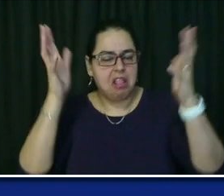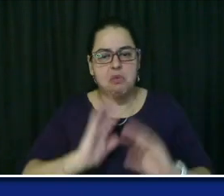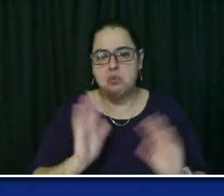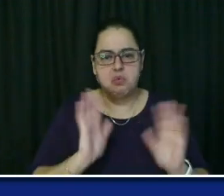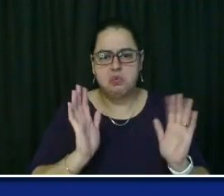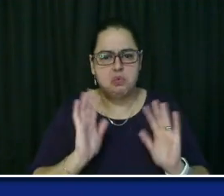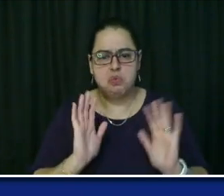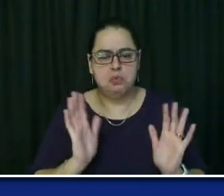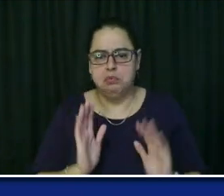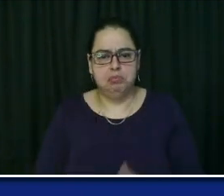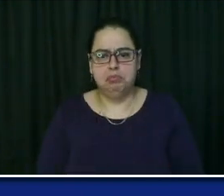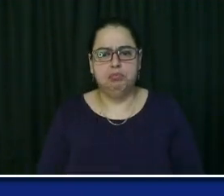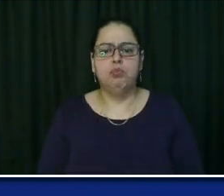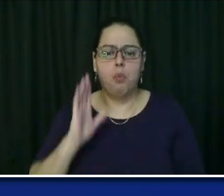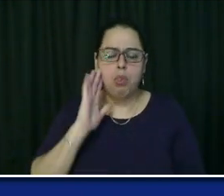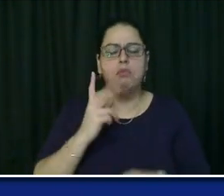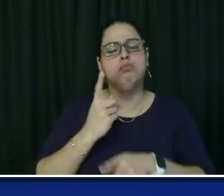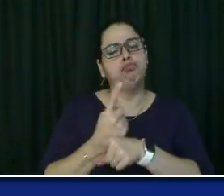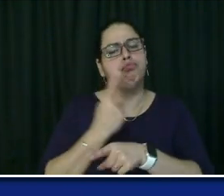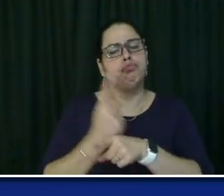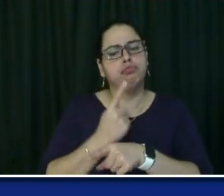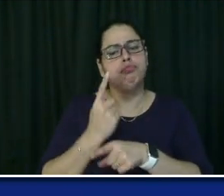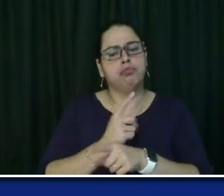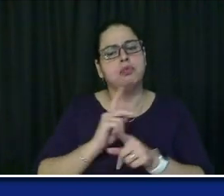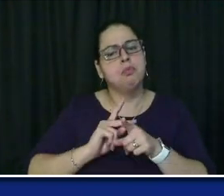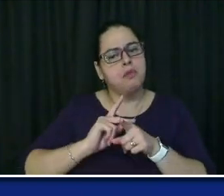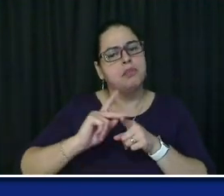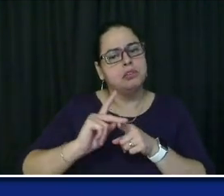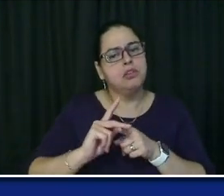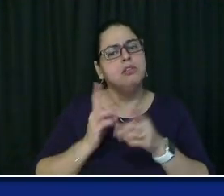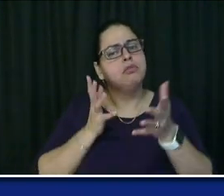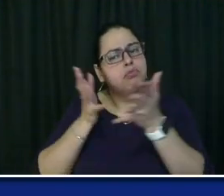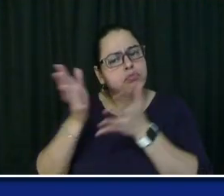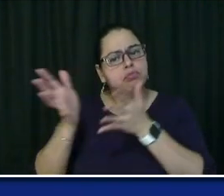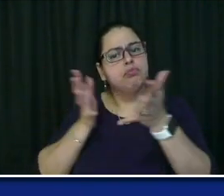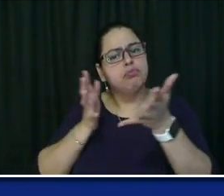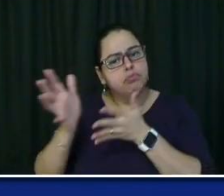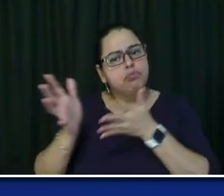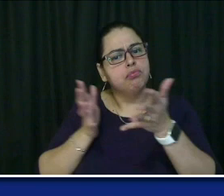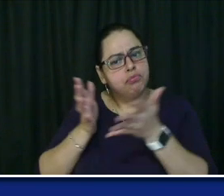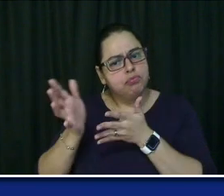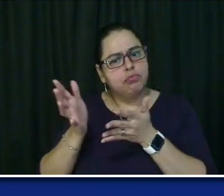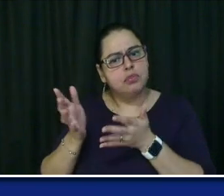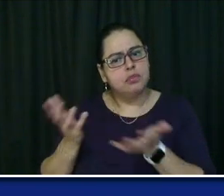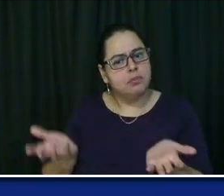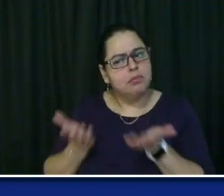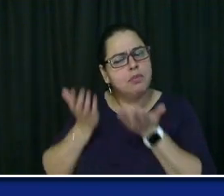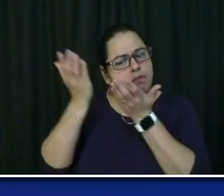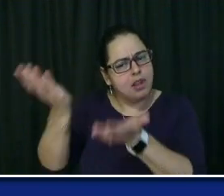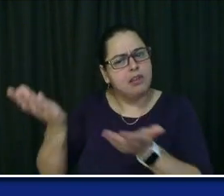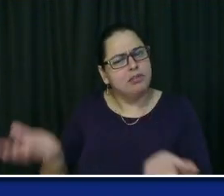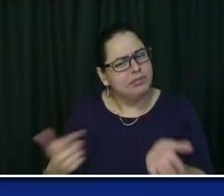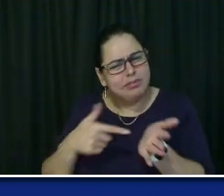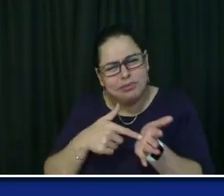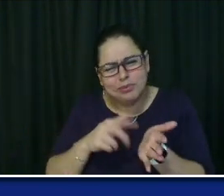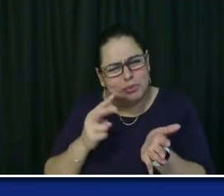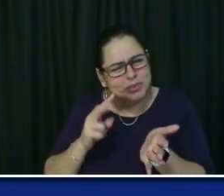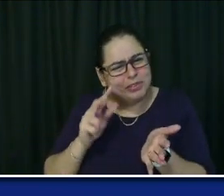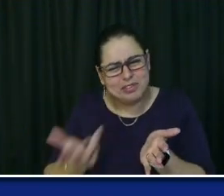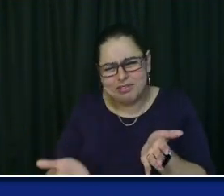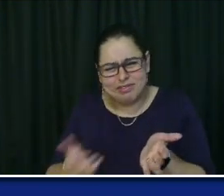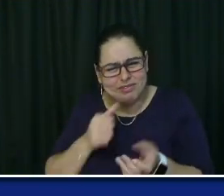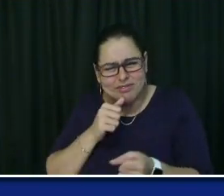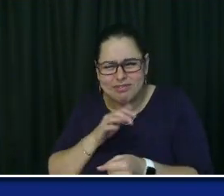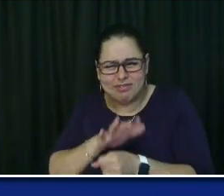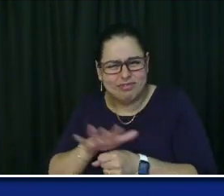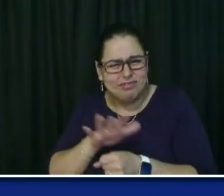we operate, and we know that what's proposed is an inadequate response to the pain and suffering that people suffered during that